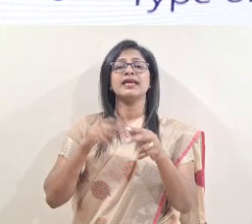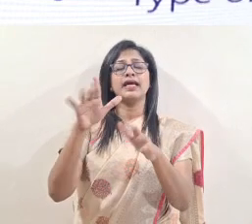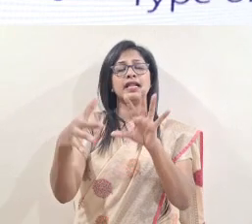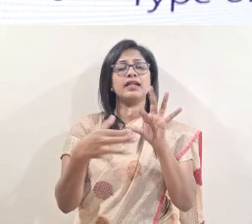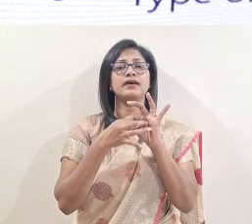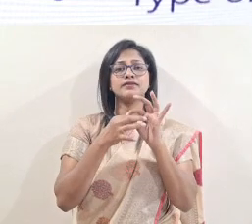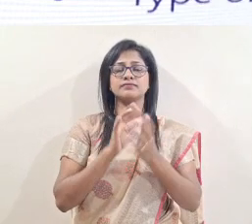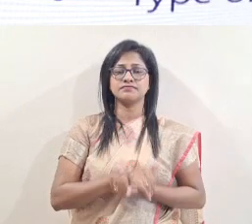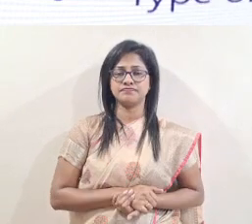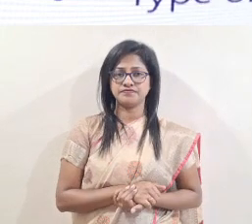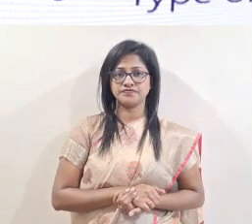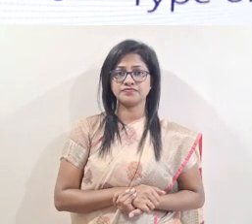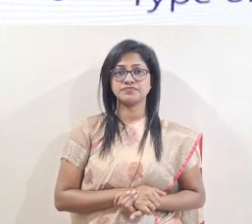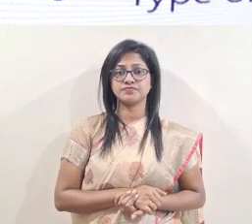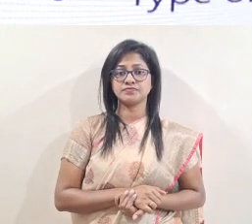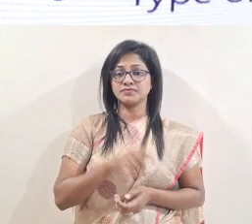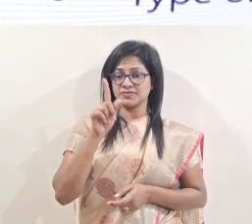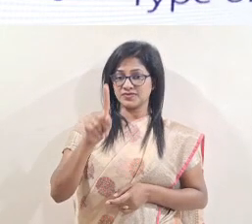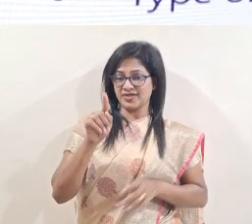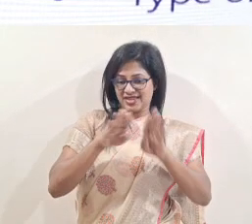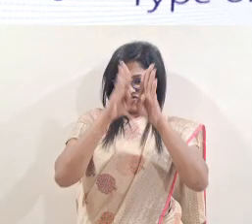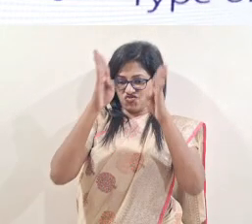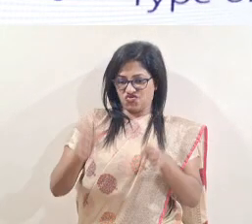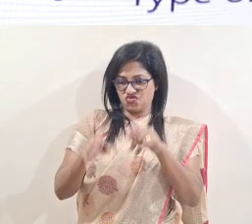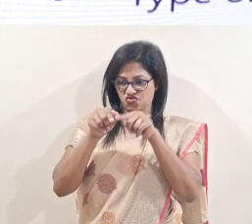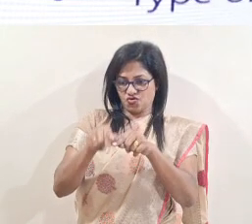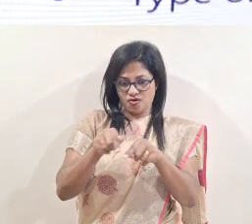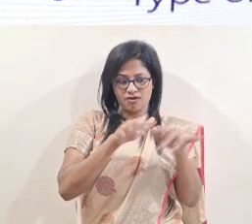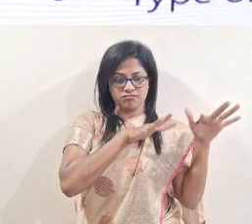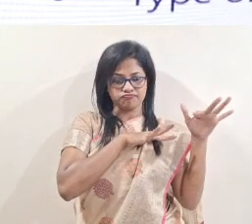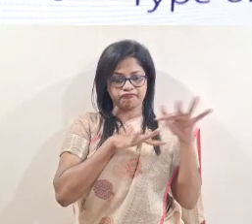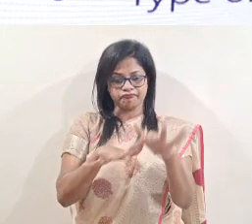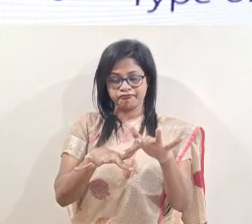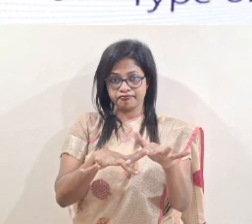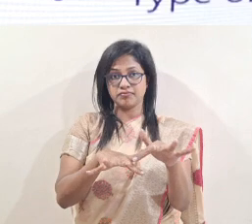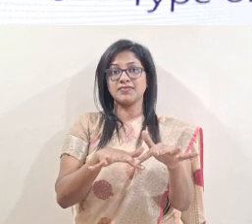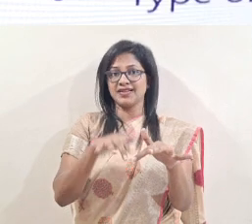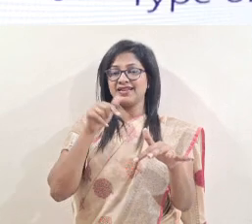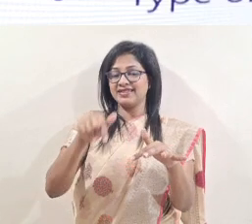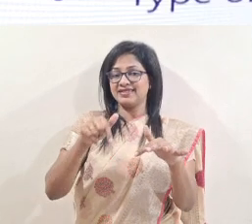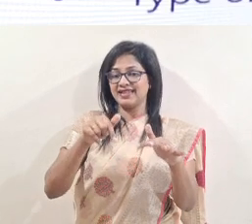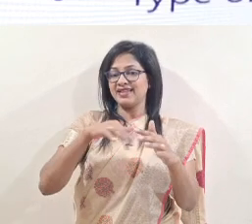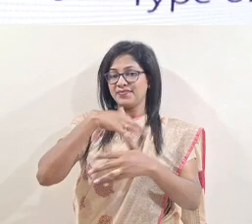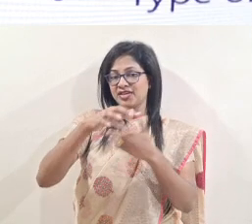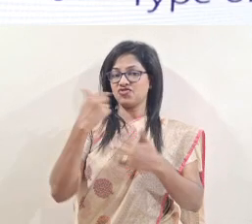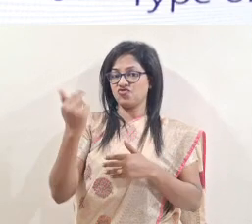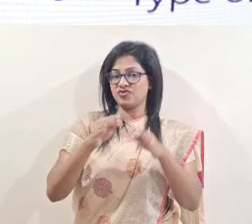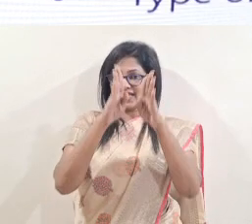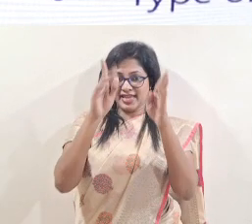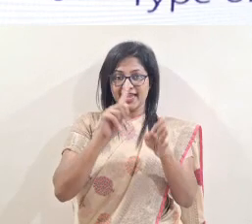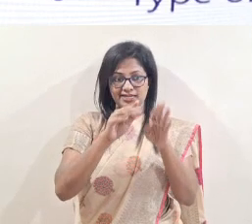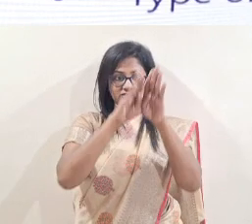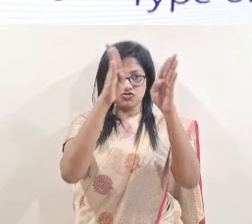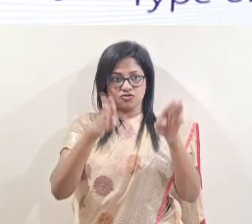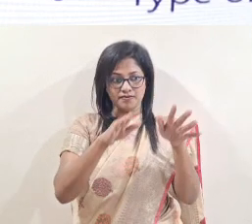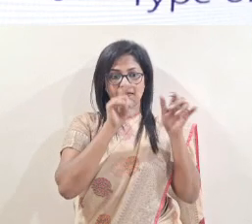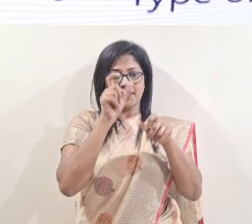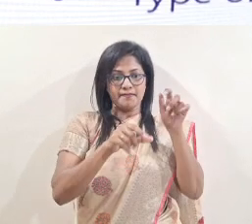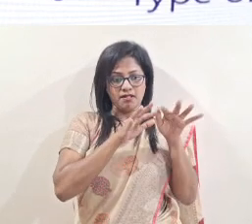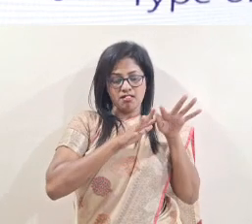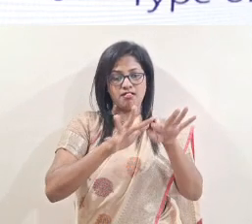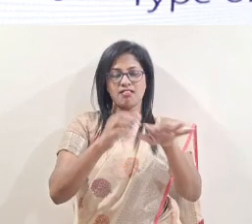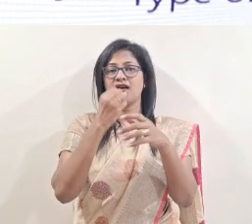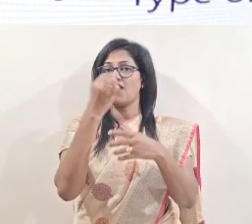the footfall to a particular shop which is actually situated on these mixed use streets. So what is the number of customer who are